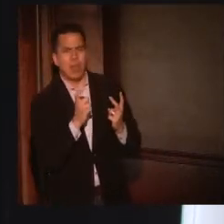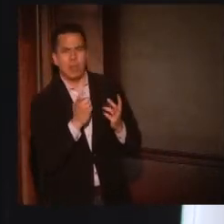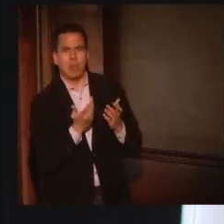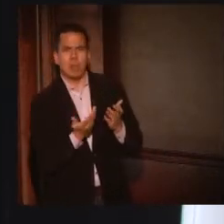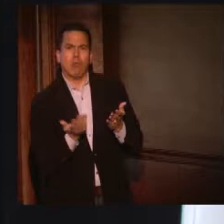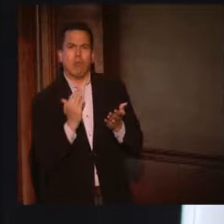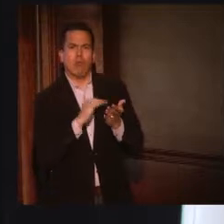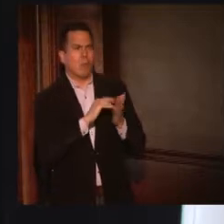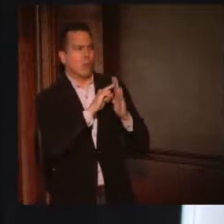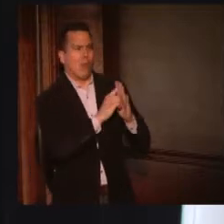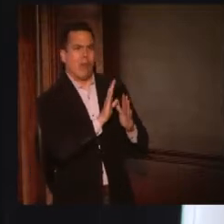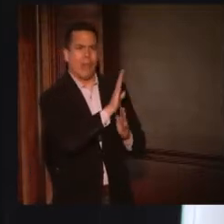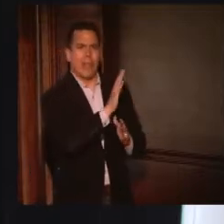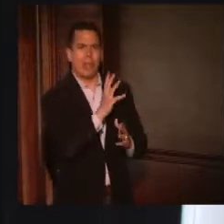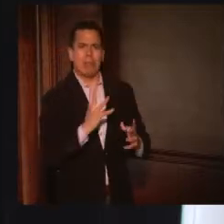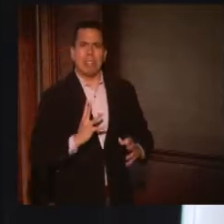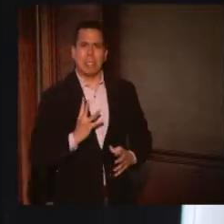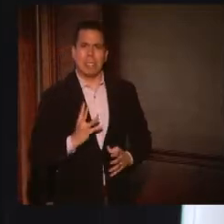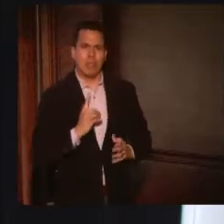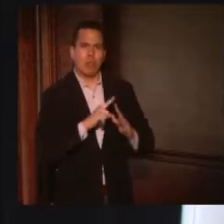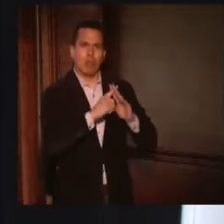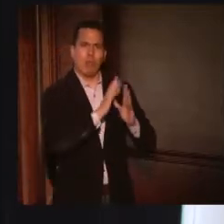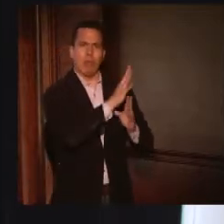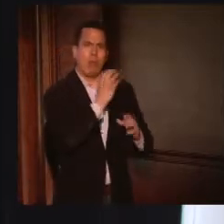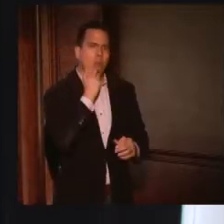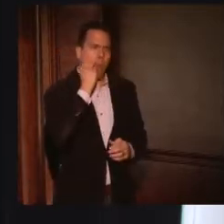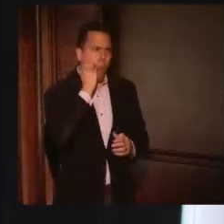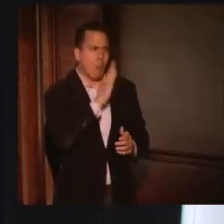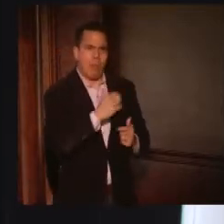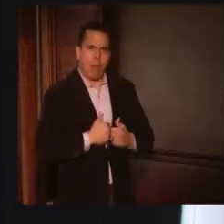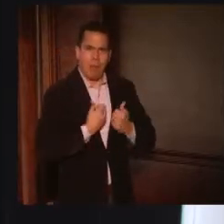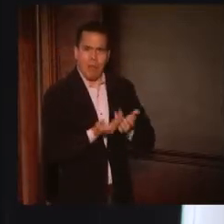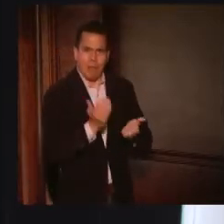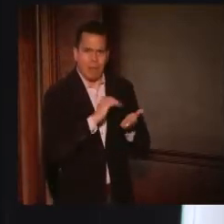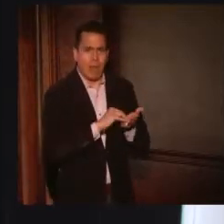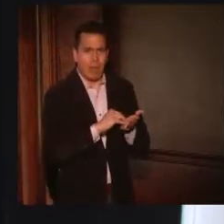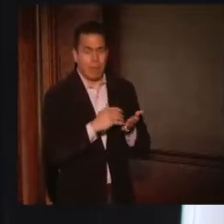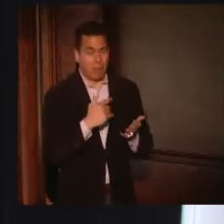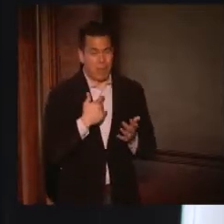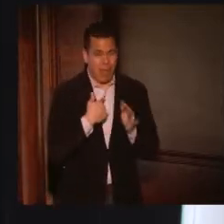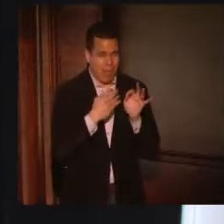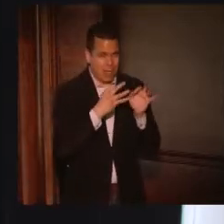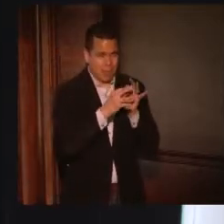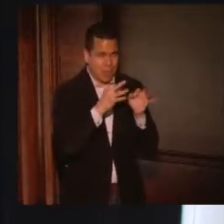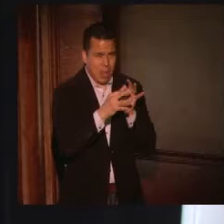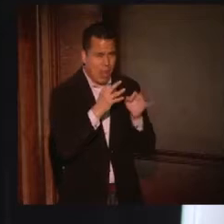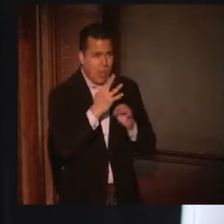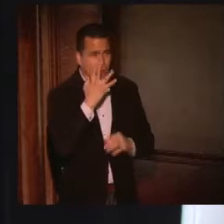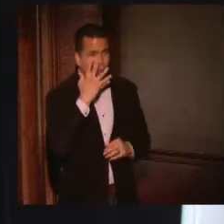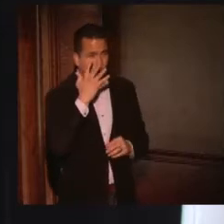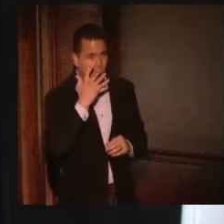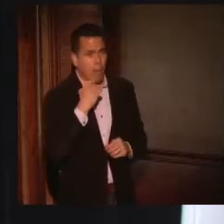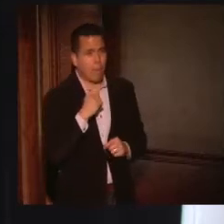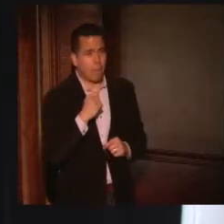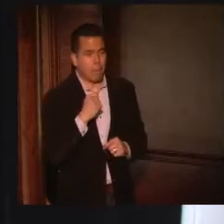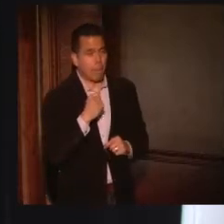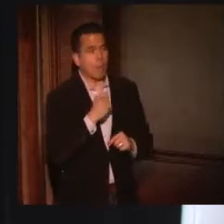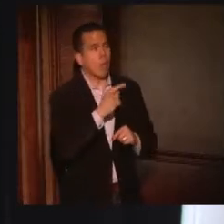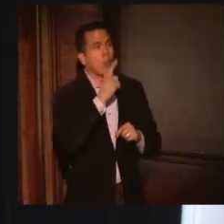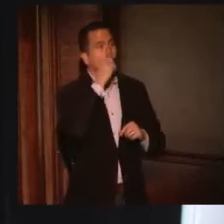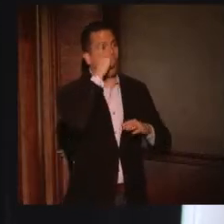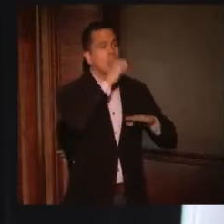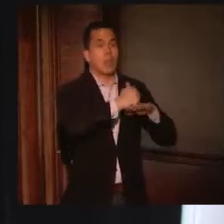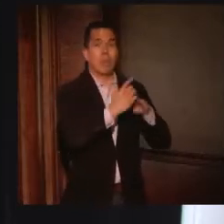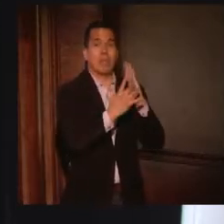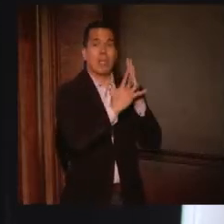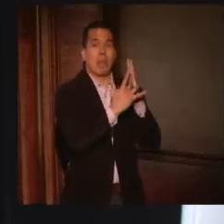their ability to rebuild their life. I'm telling you this because the reason we started underlying technology to be able